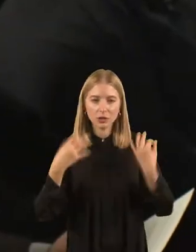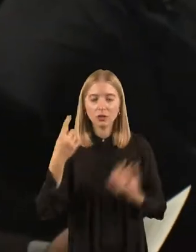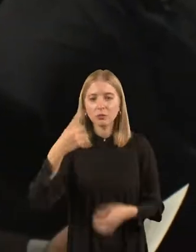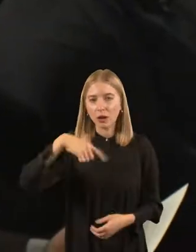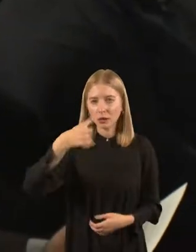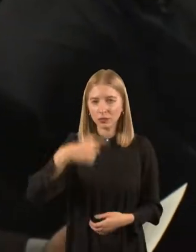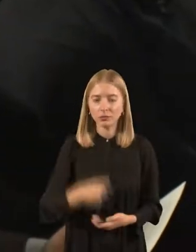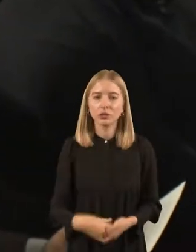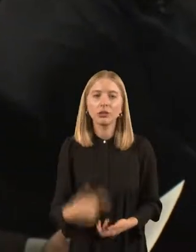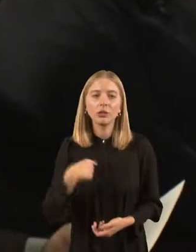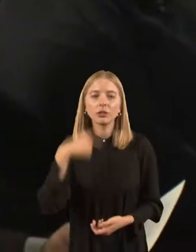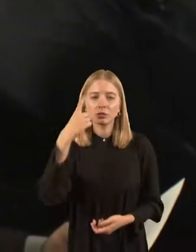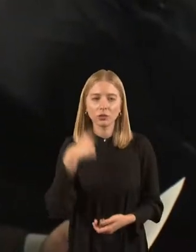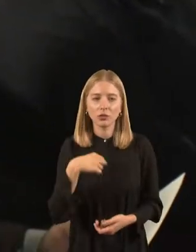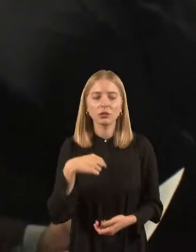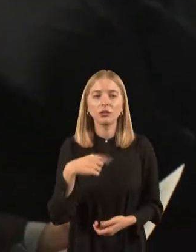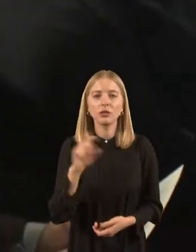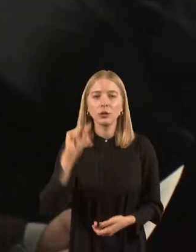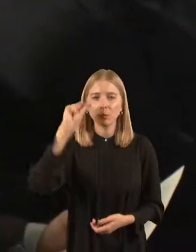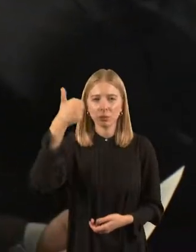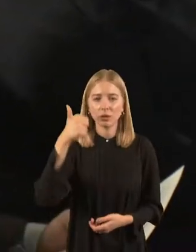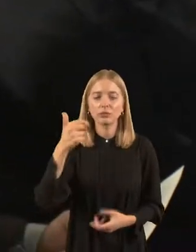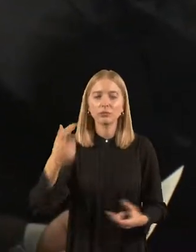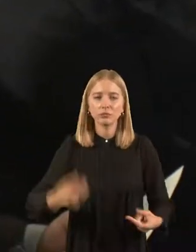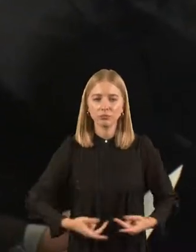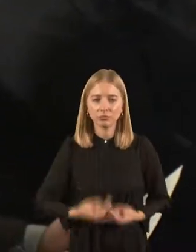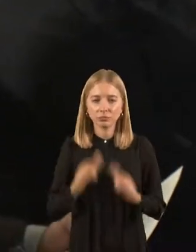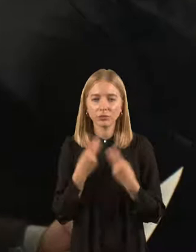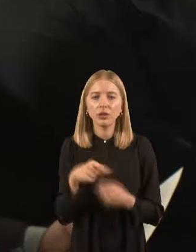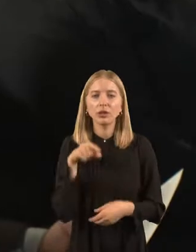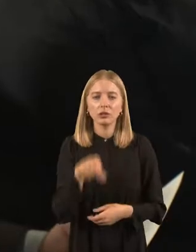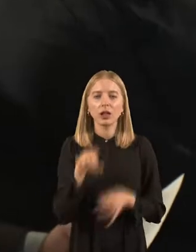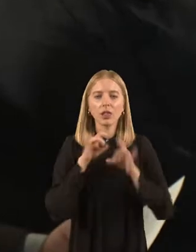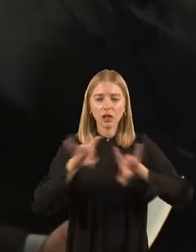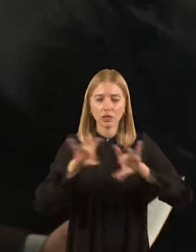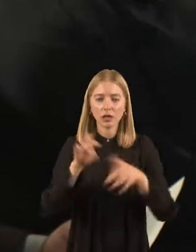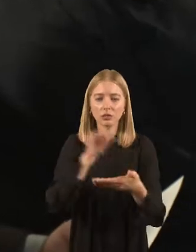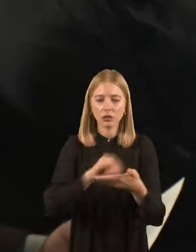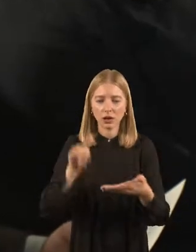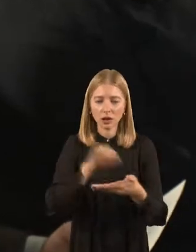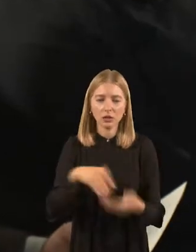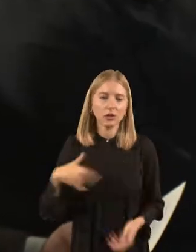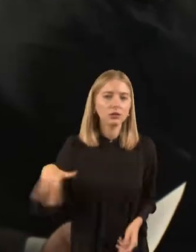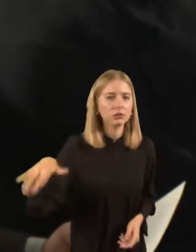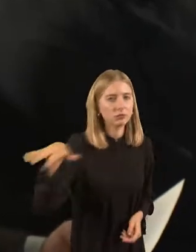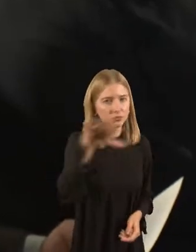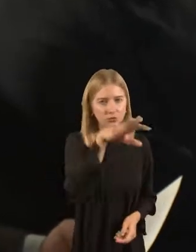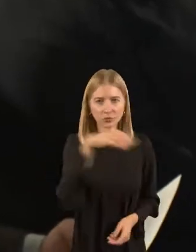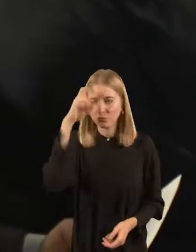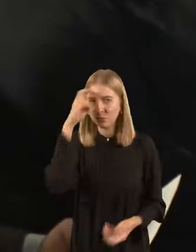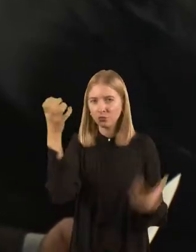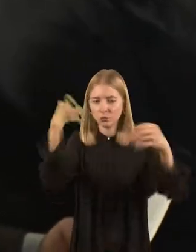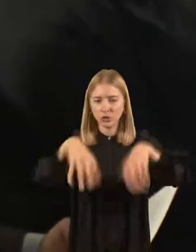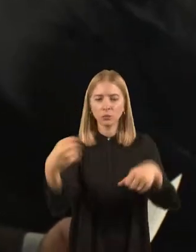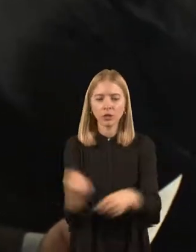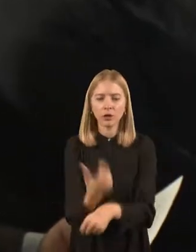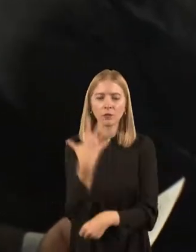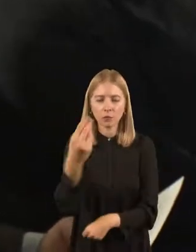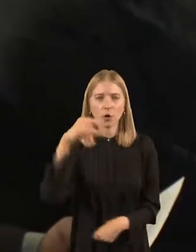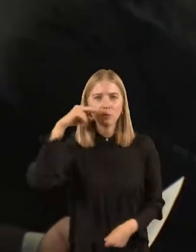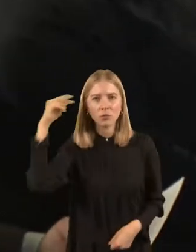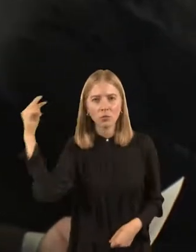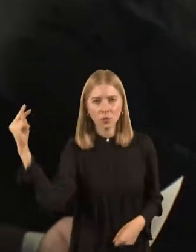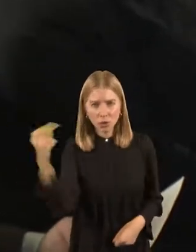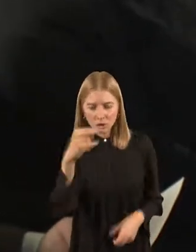Thank you for giving me the floor. When looking at the report, I'm very happy to see that